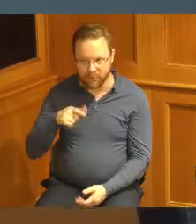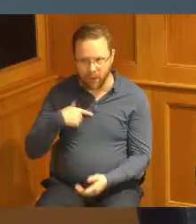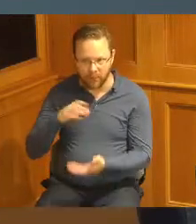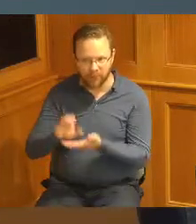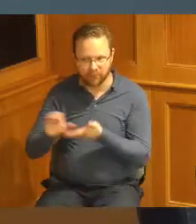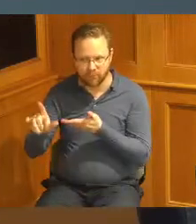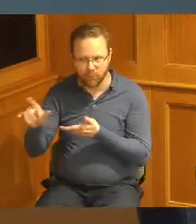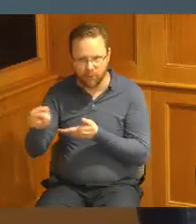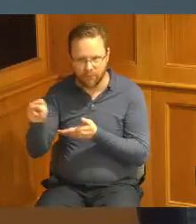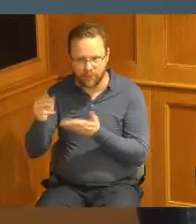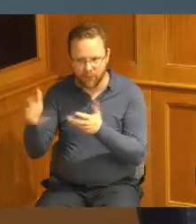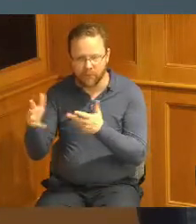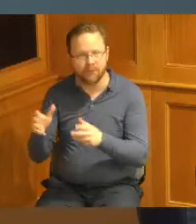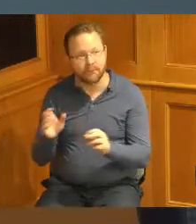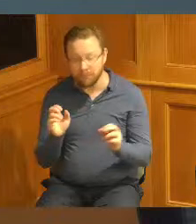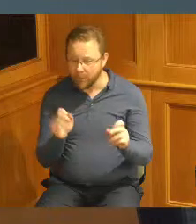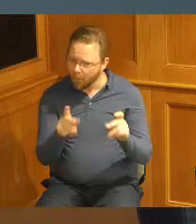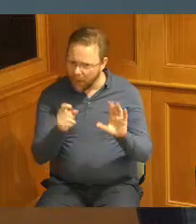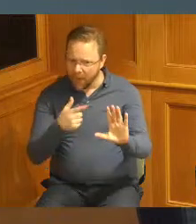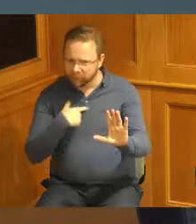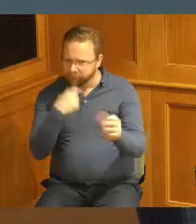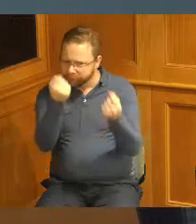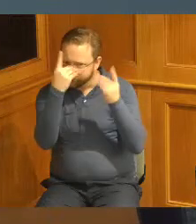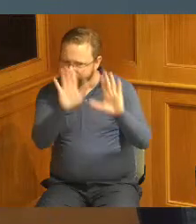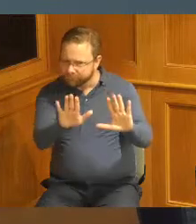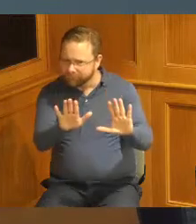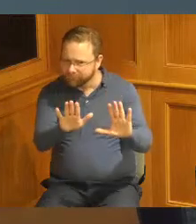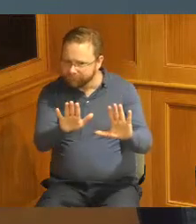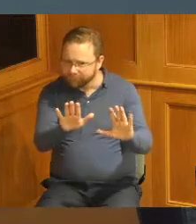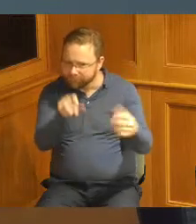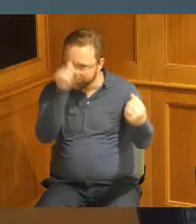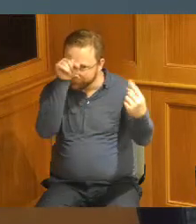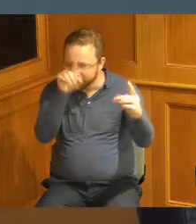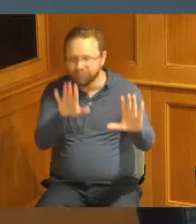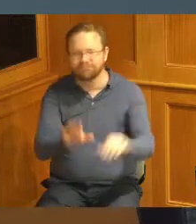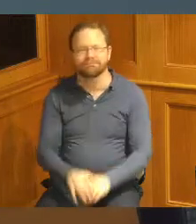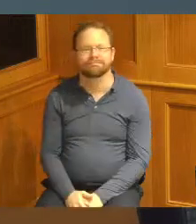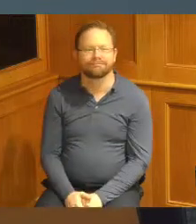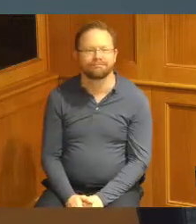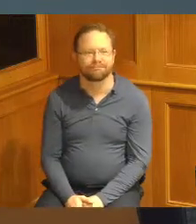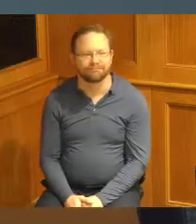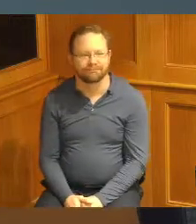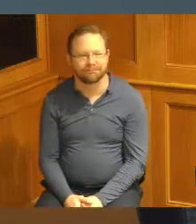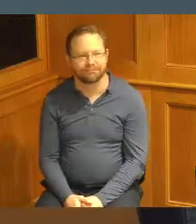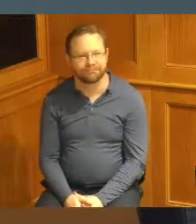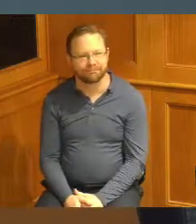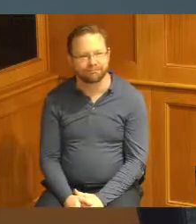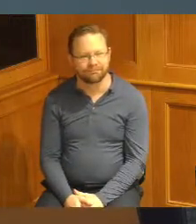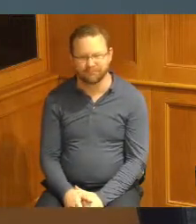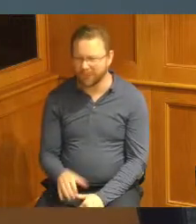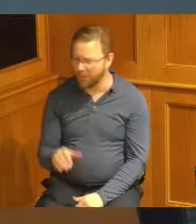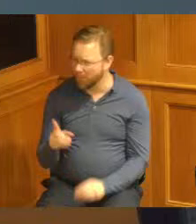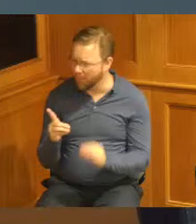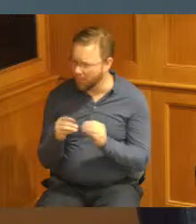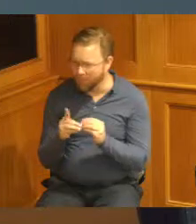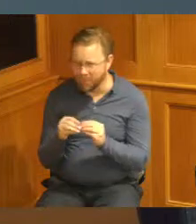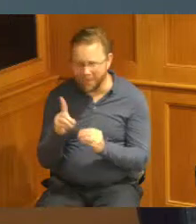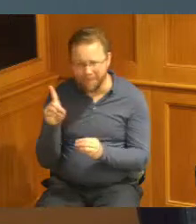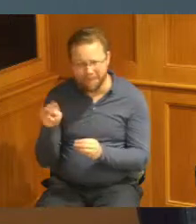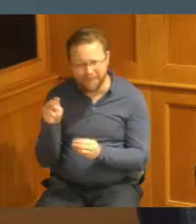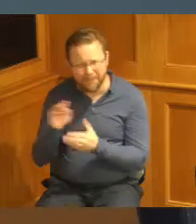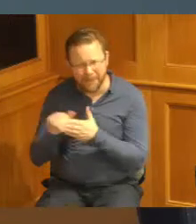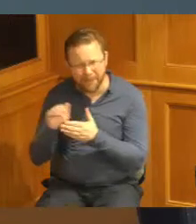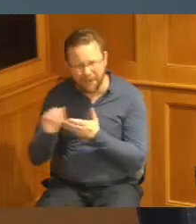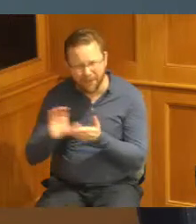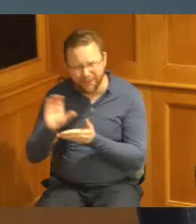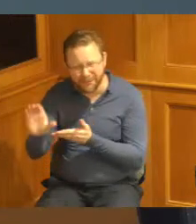million. Okay, I see you. And, but anyway, because I was saying another million, but